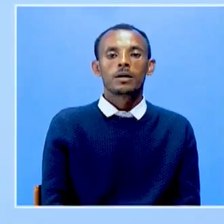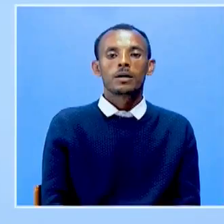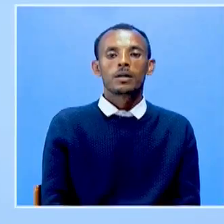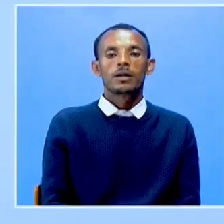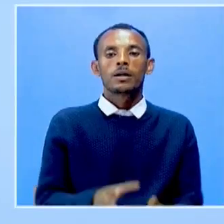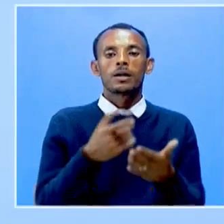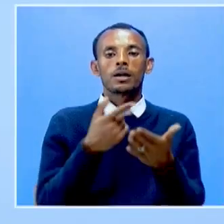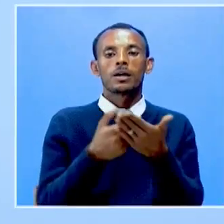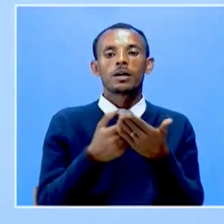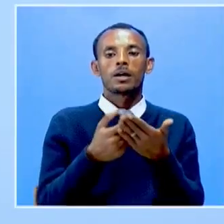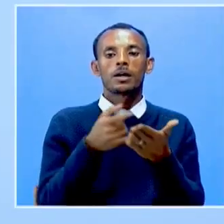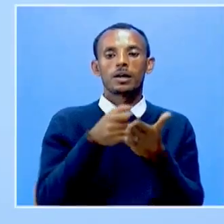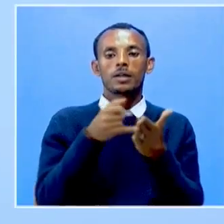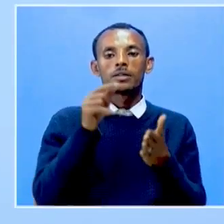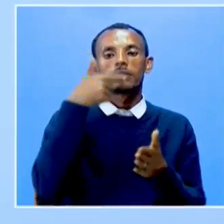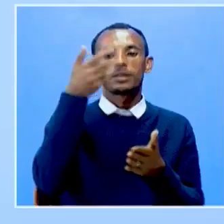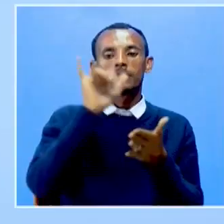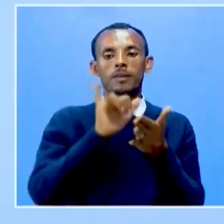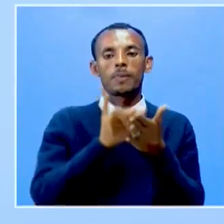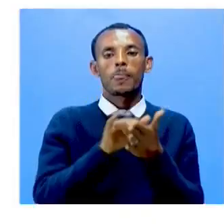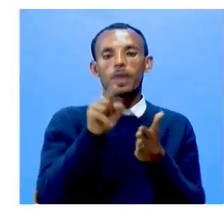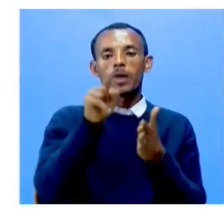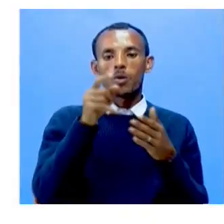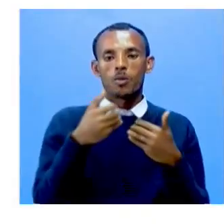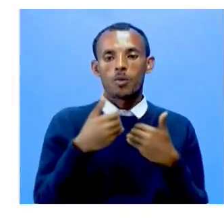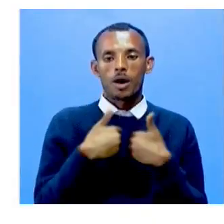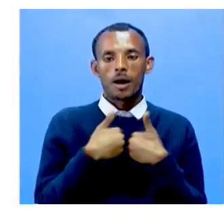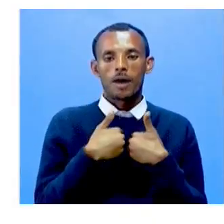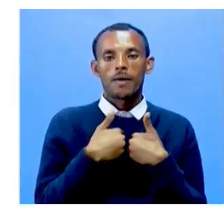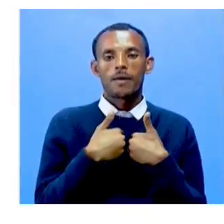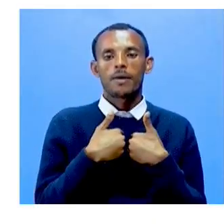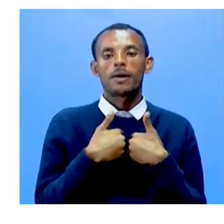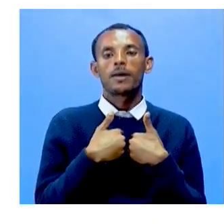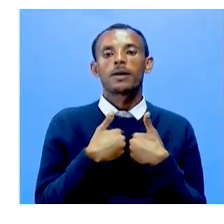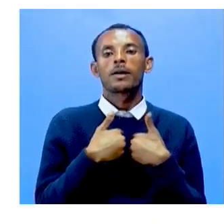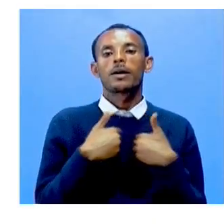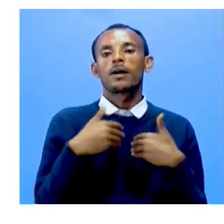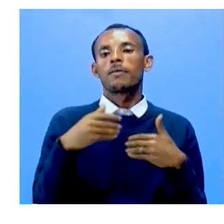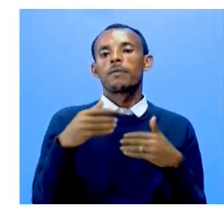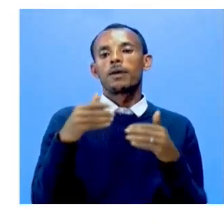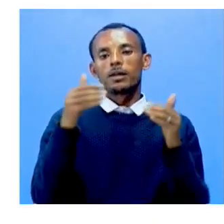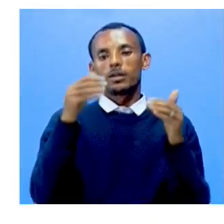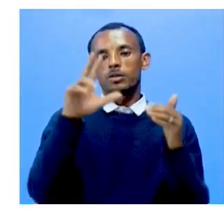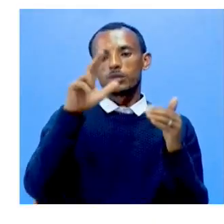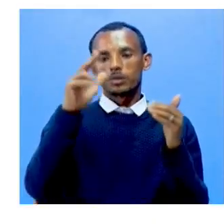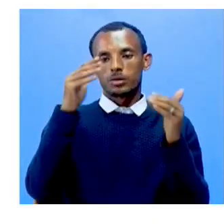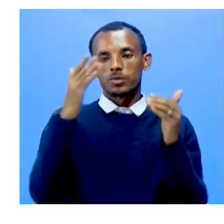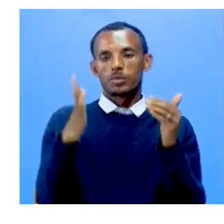Here it says you have an isosceles triangle,